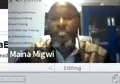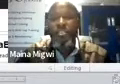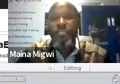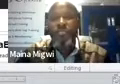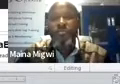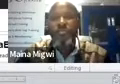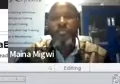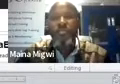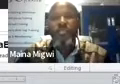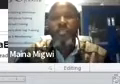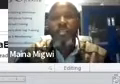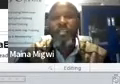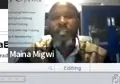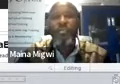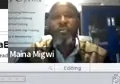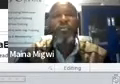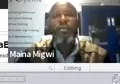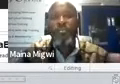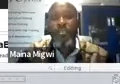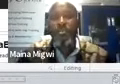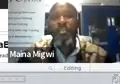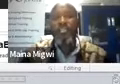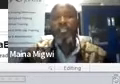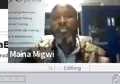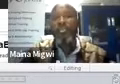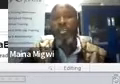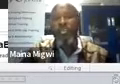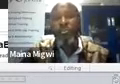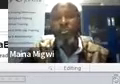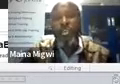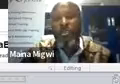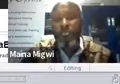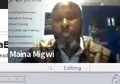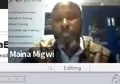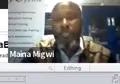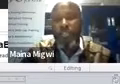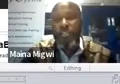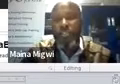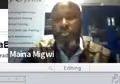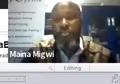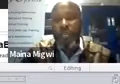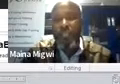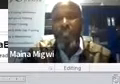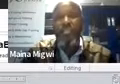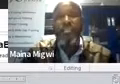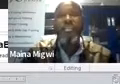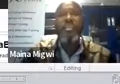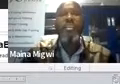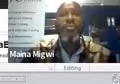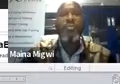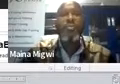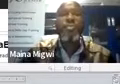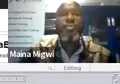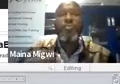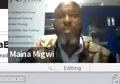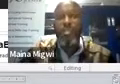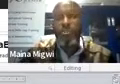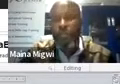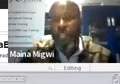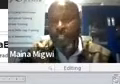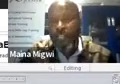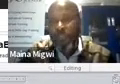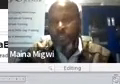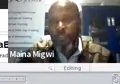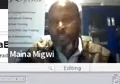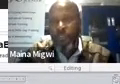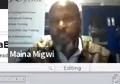makes a decision and one of the parties are not happy with the decision made, then they can always appeal